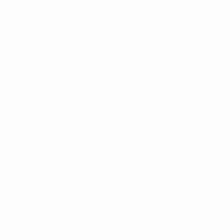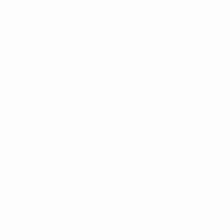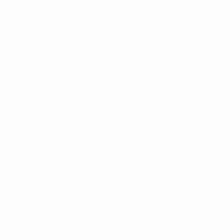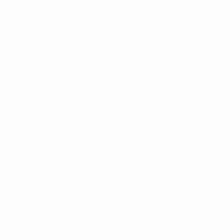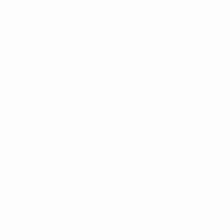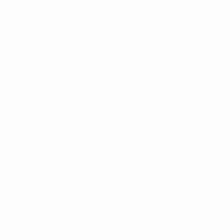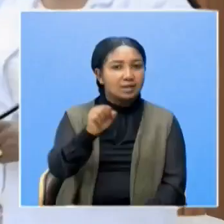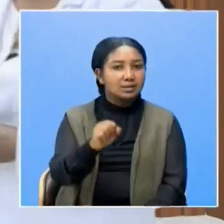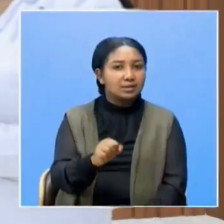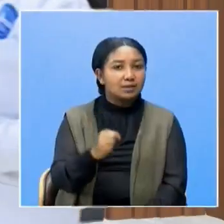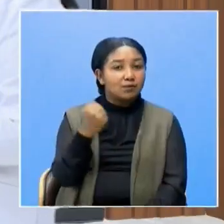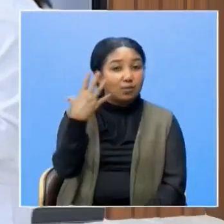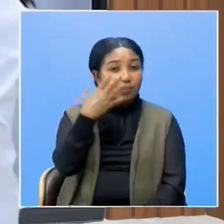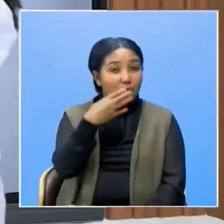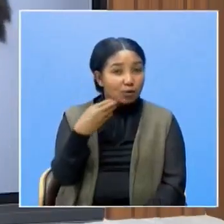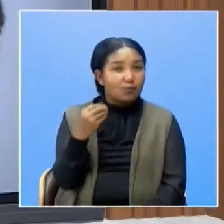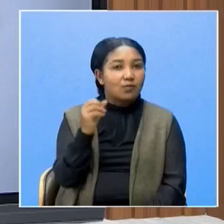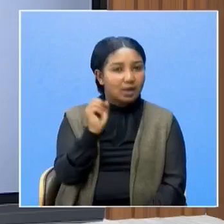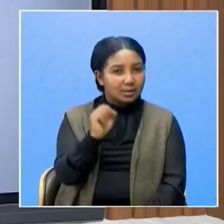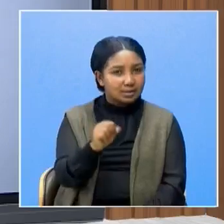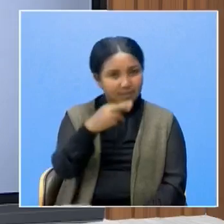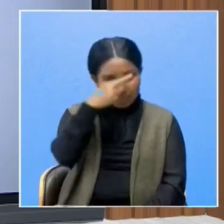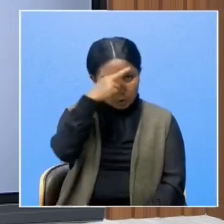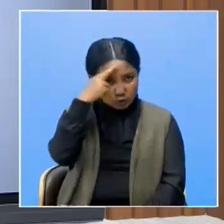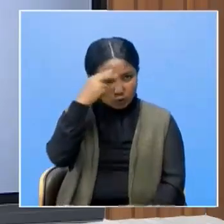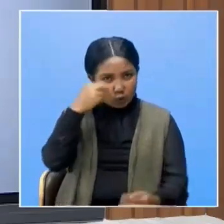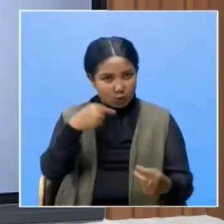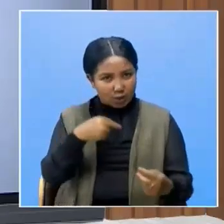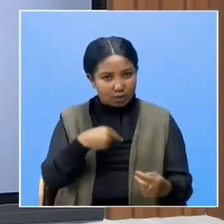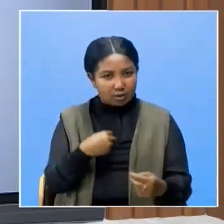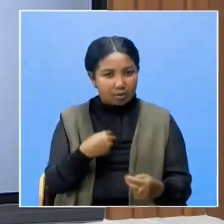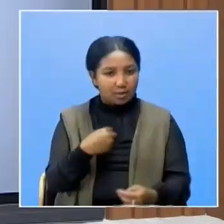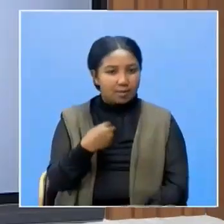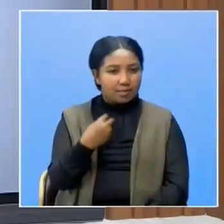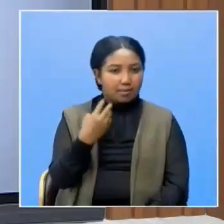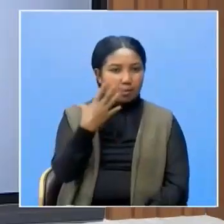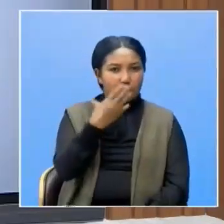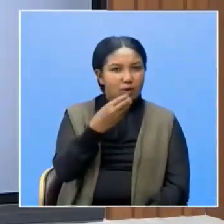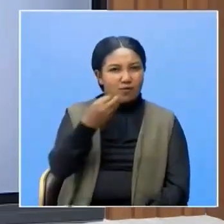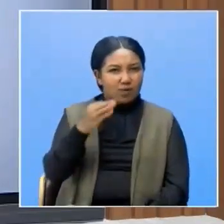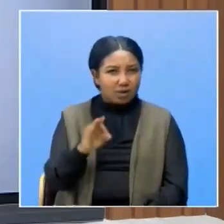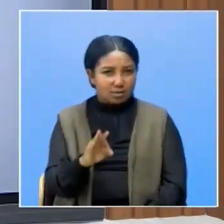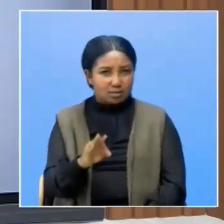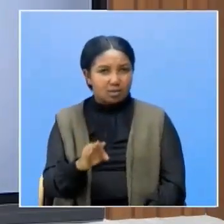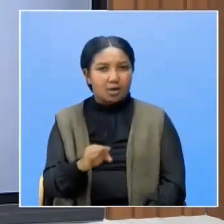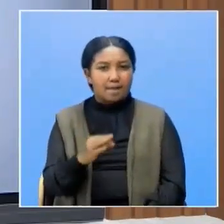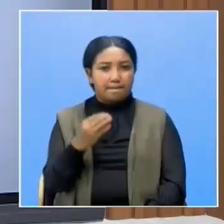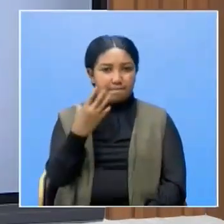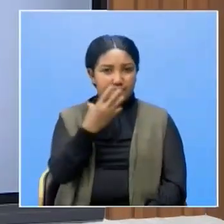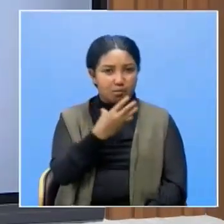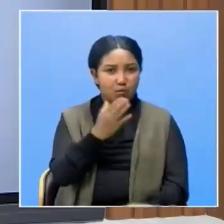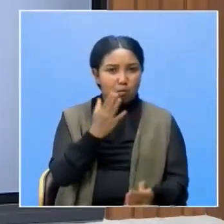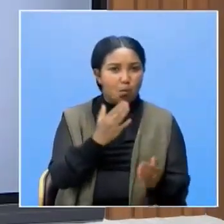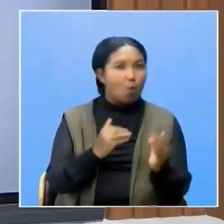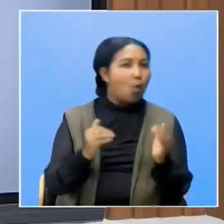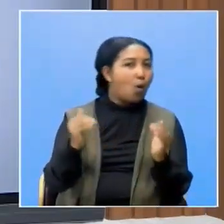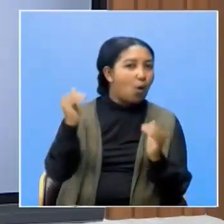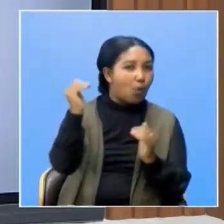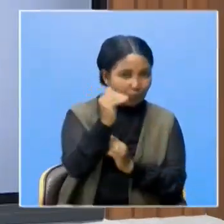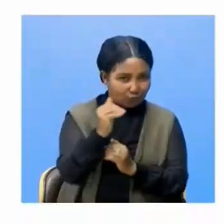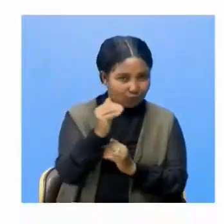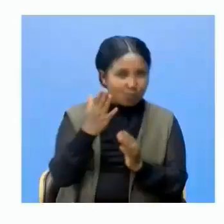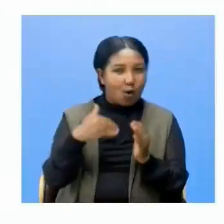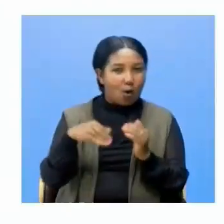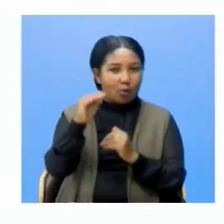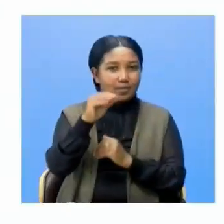Yes, for beautiful, yeah. Because we cannot say beautifuler, we say what? More beautiful.